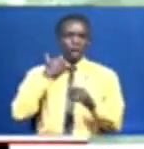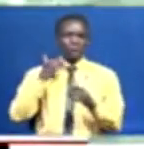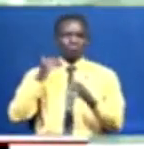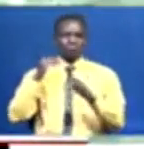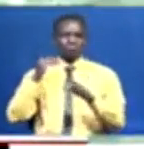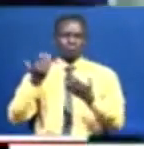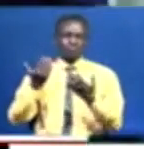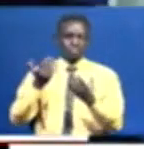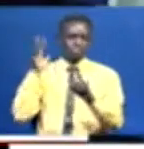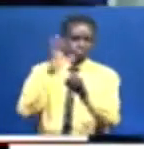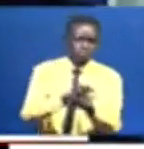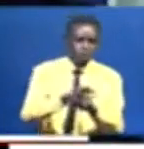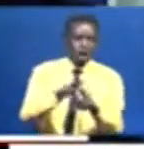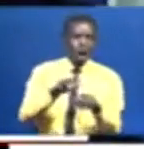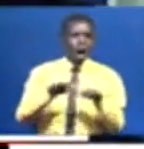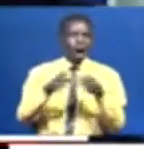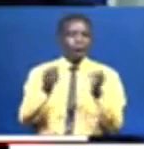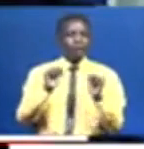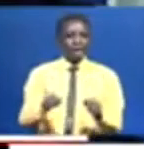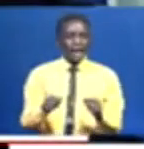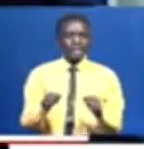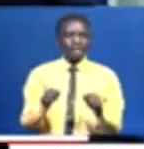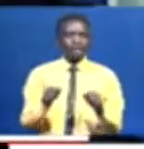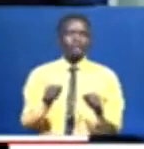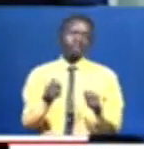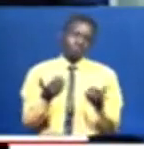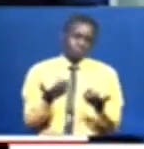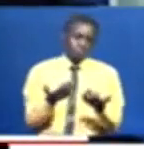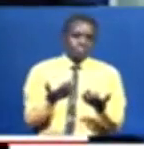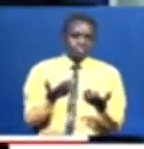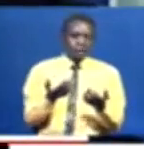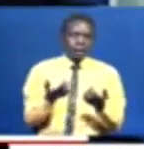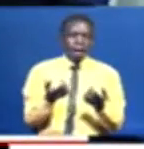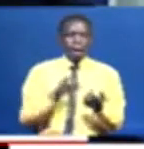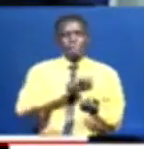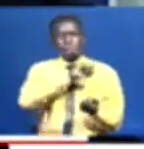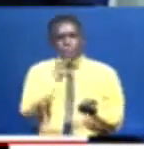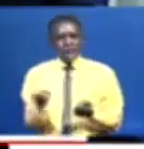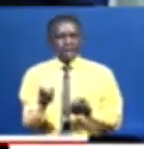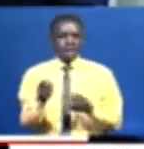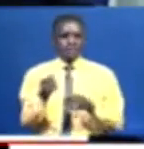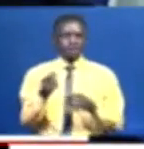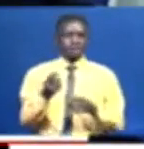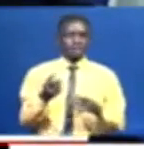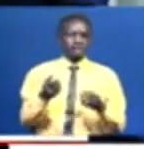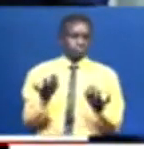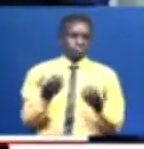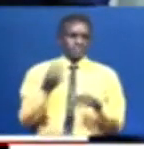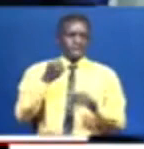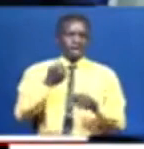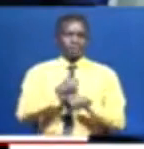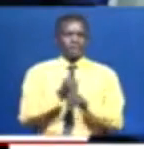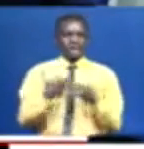and to recover from breaches. So first of all, do you have the right security tooling that can help you